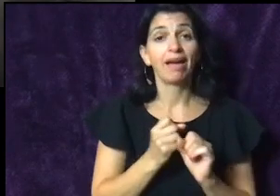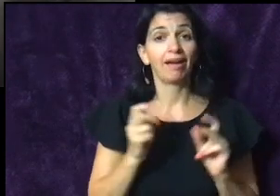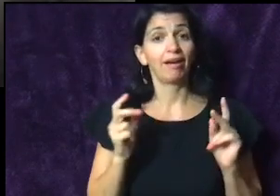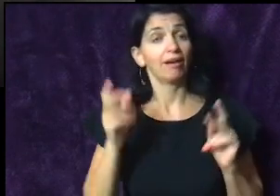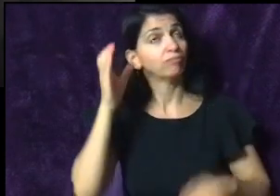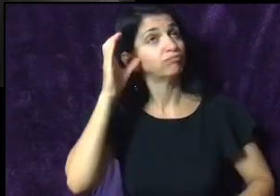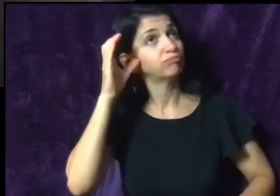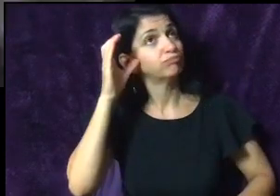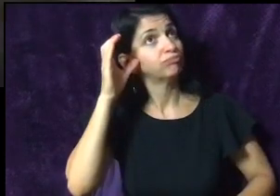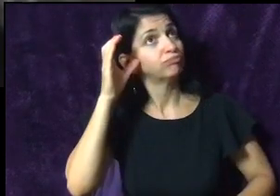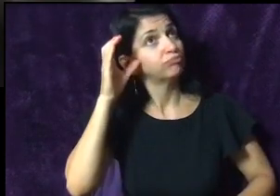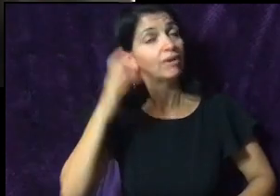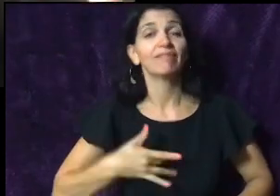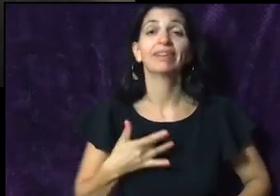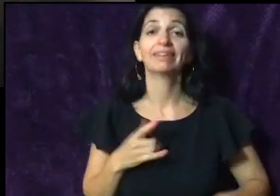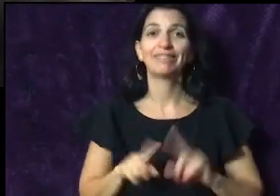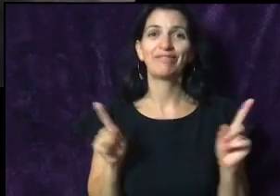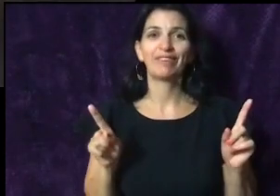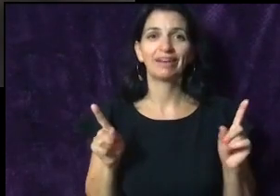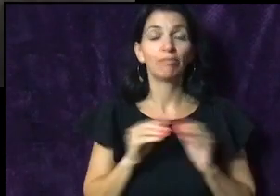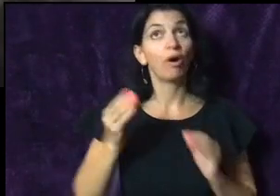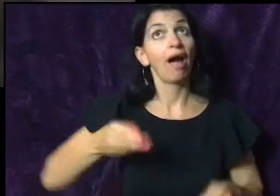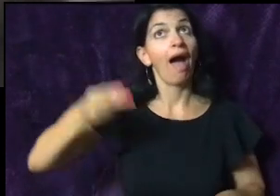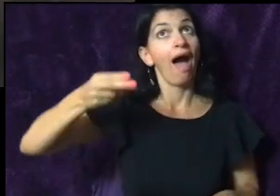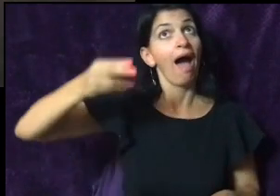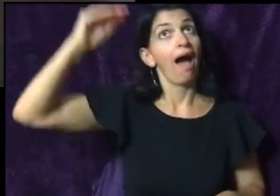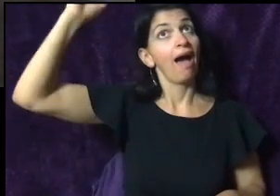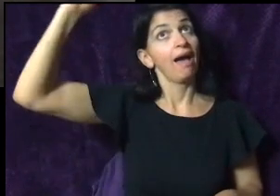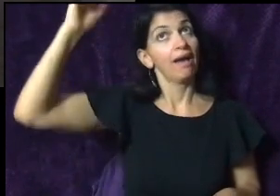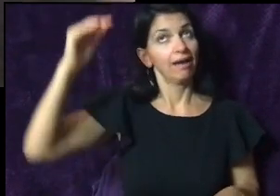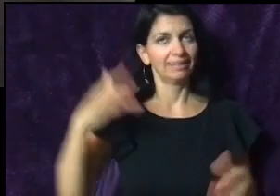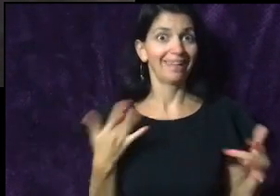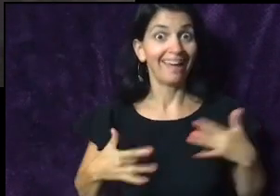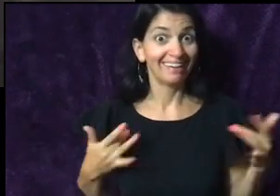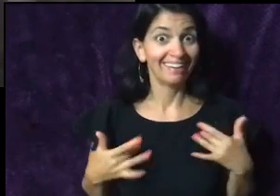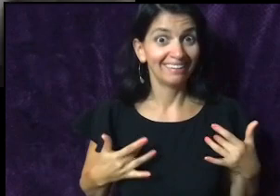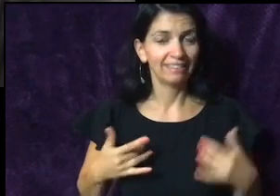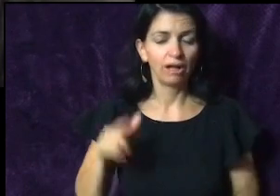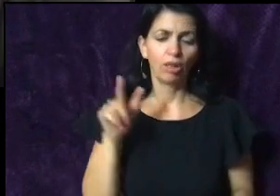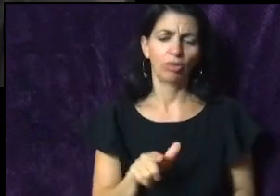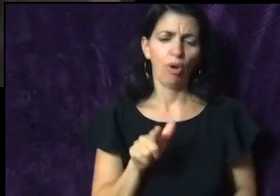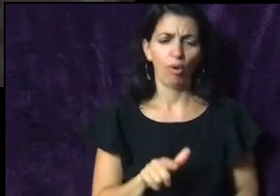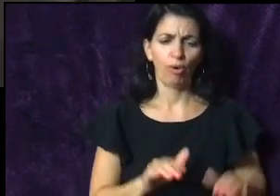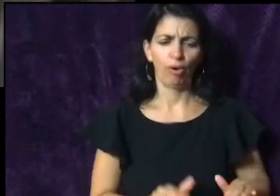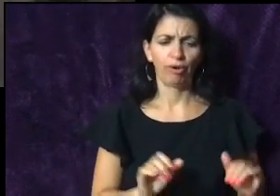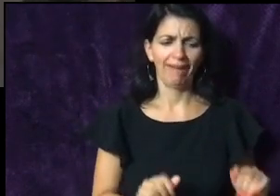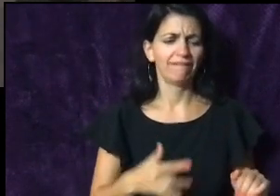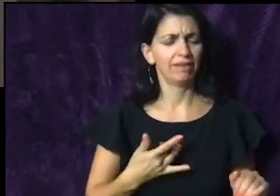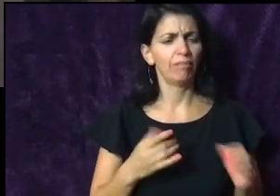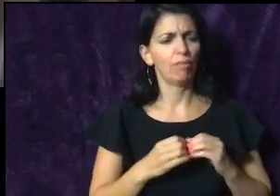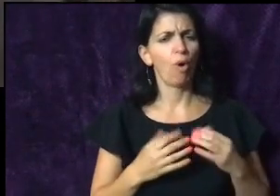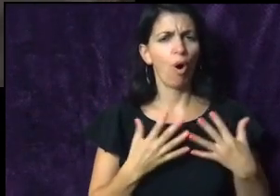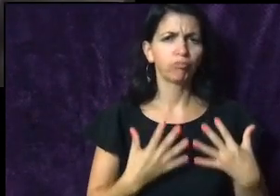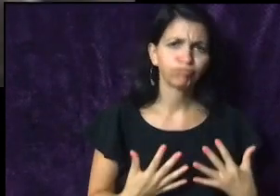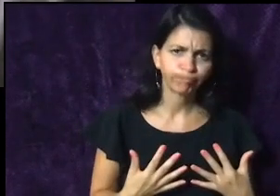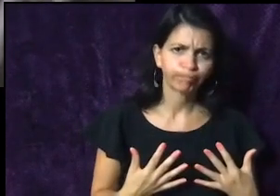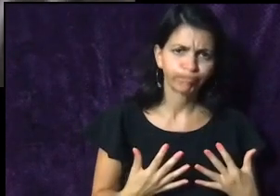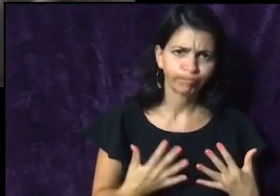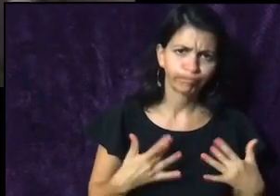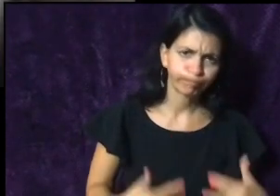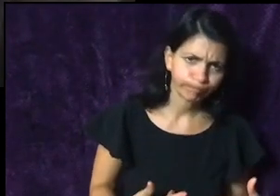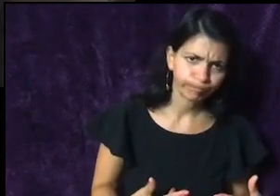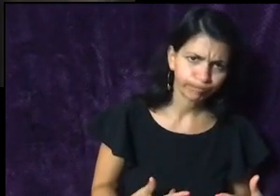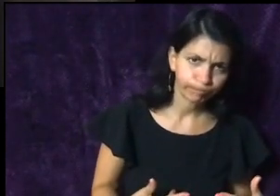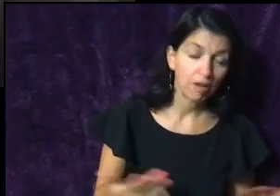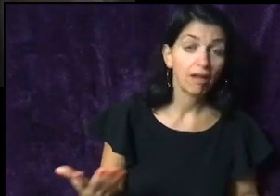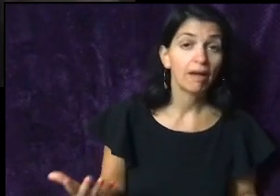of feelings. Higher pitches sometimes can feel more excited, and lower pitches can sometimes feel more depressing,